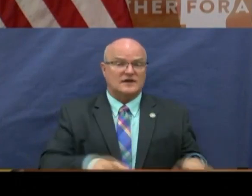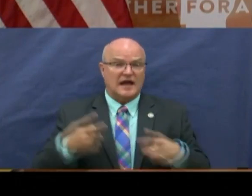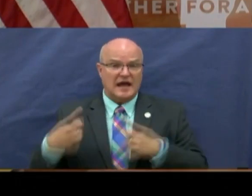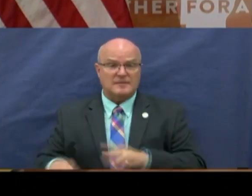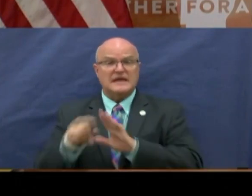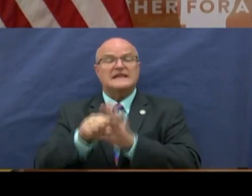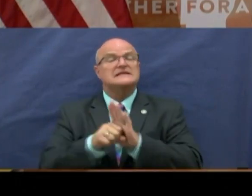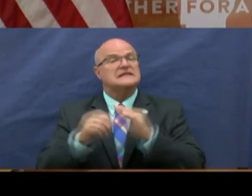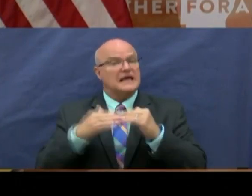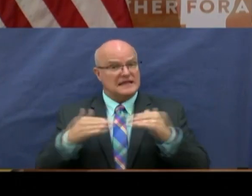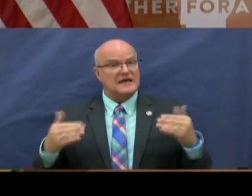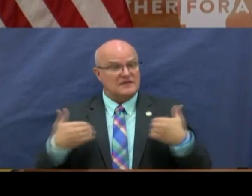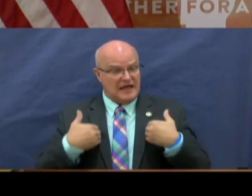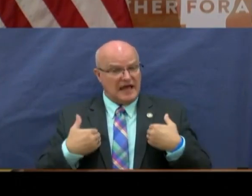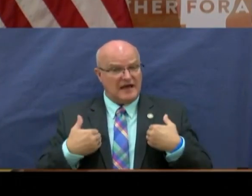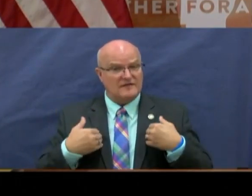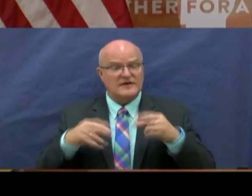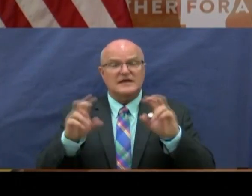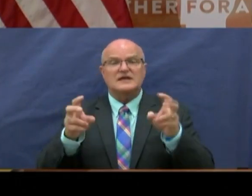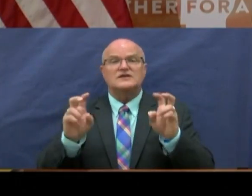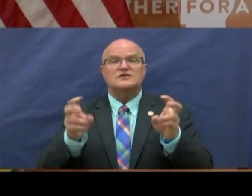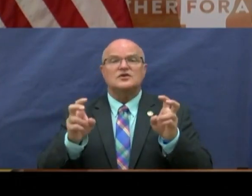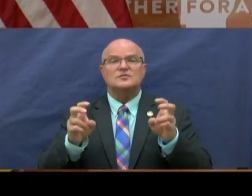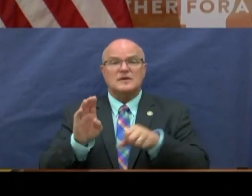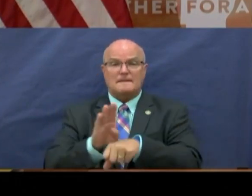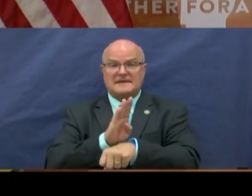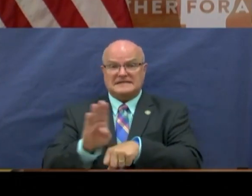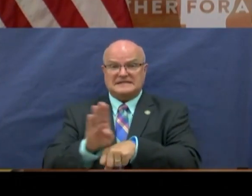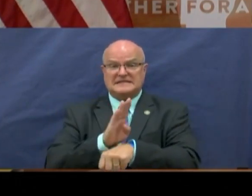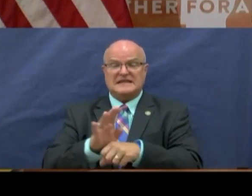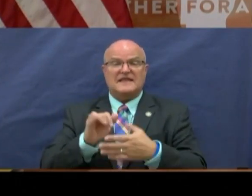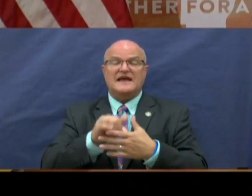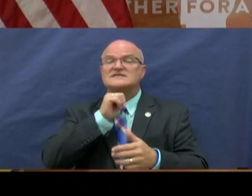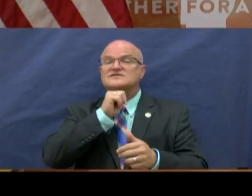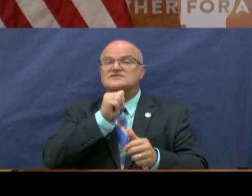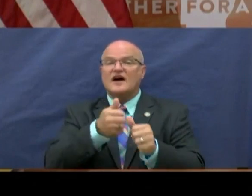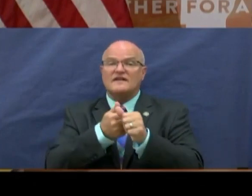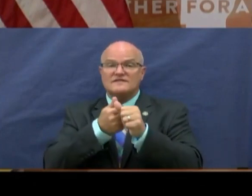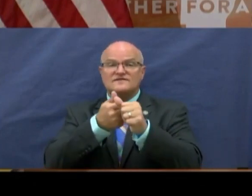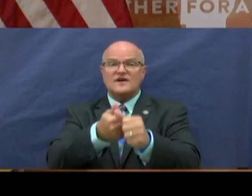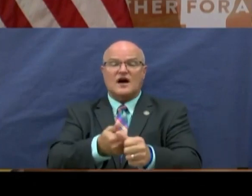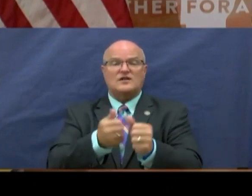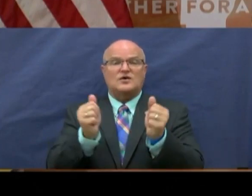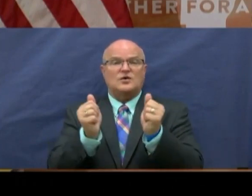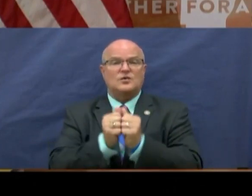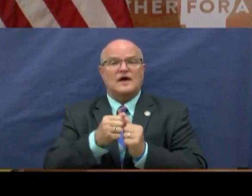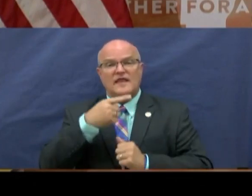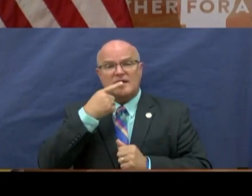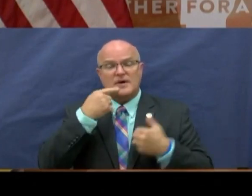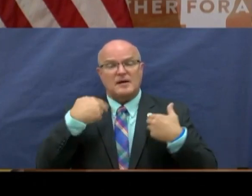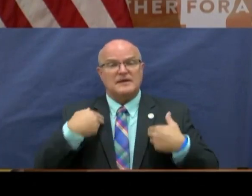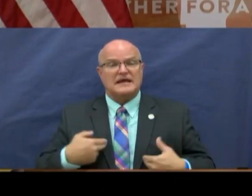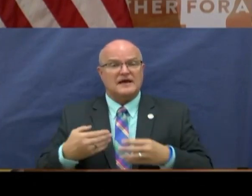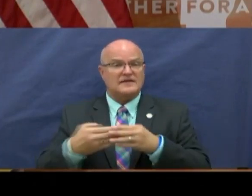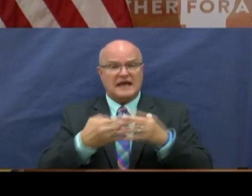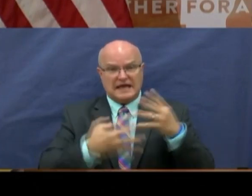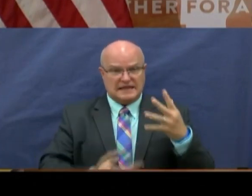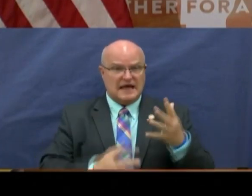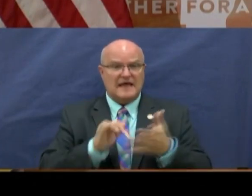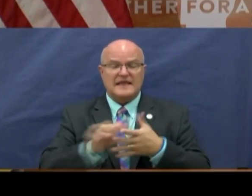state level in terms of businesses that do not comply with the public health guidelines